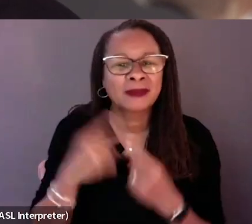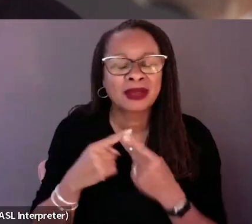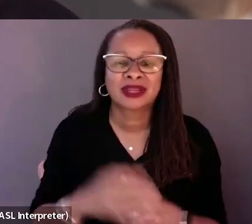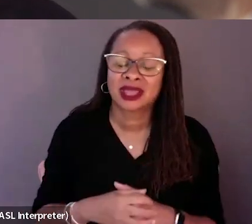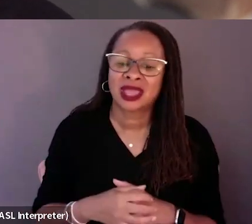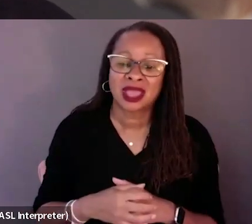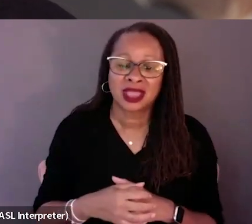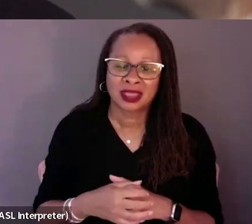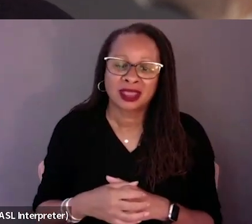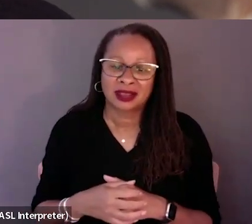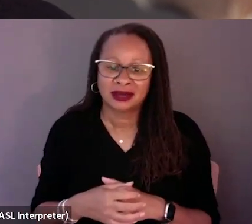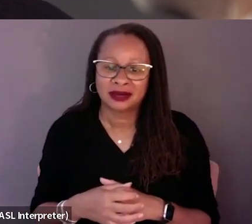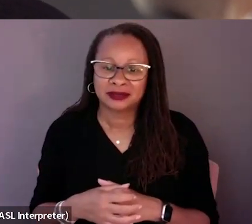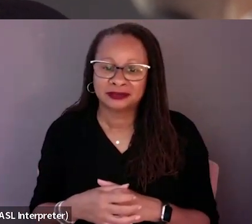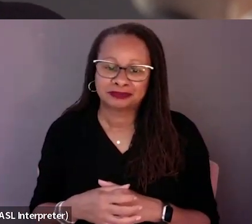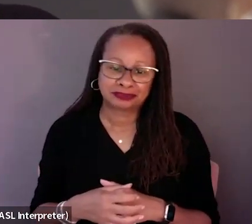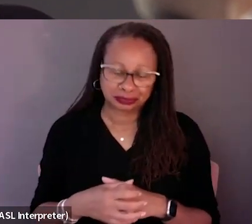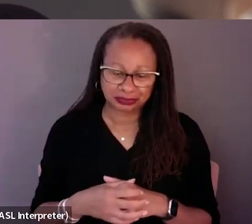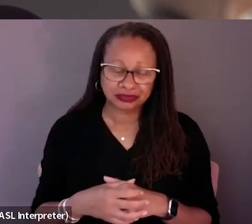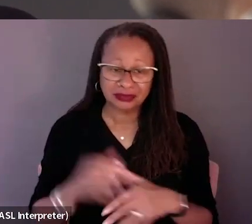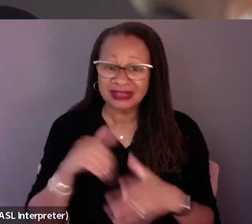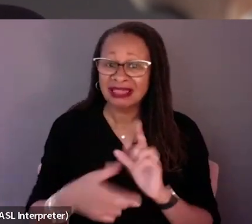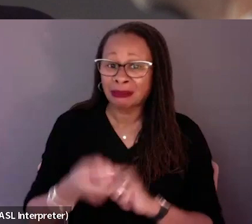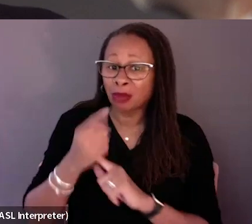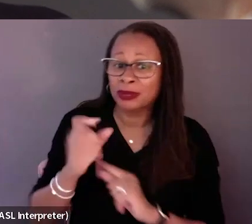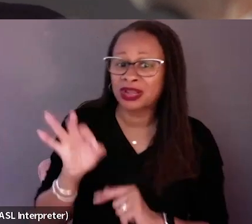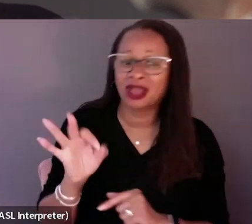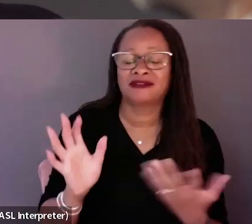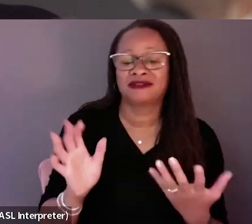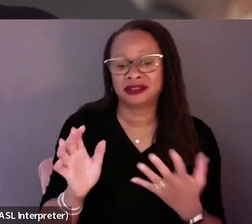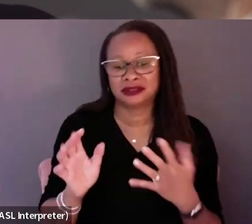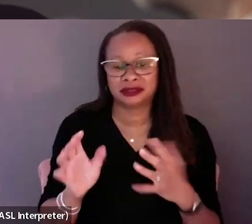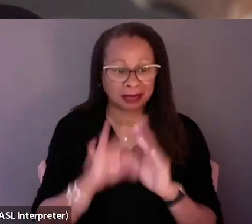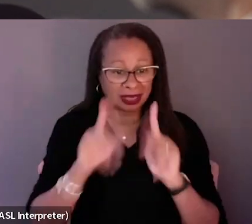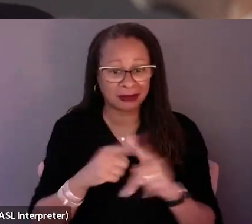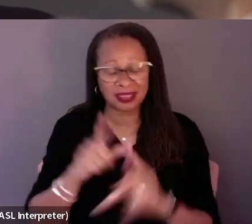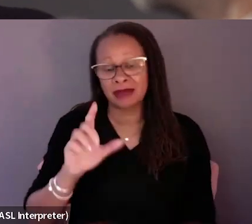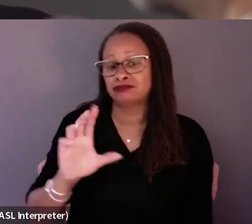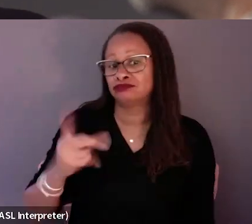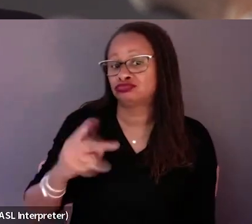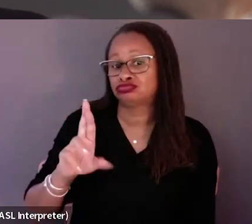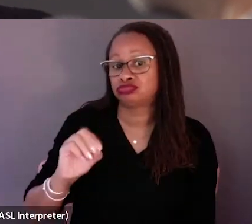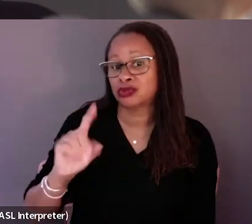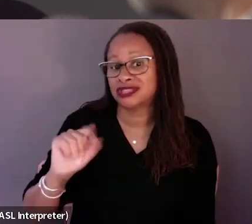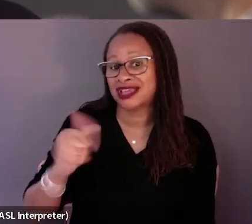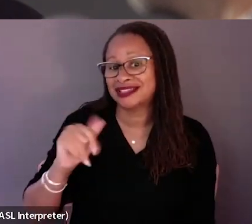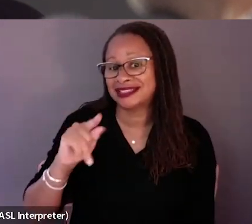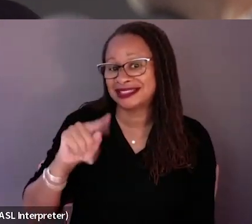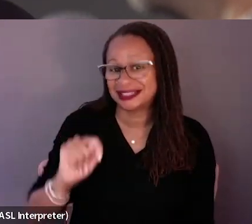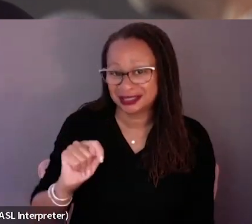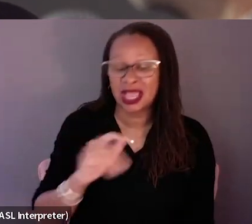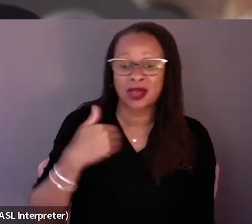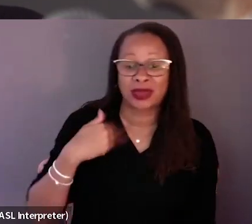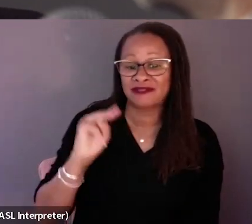think also it was like intuitive at the moment of like just picking up the protagonist, that there's Michel